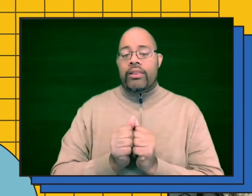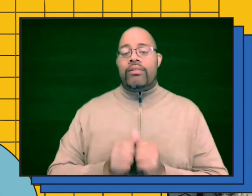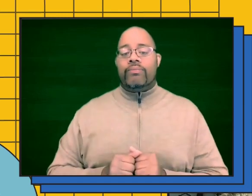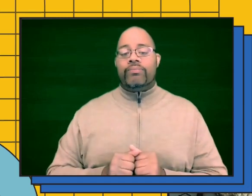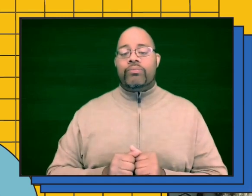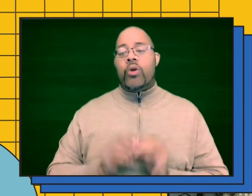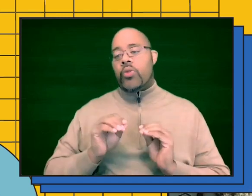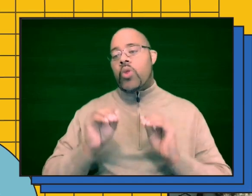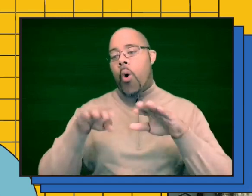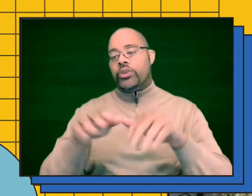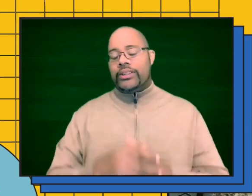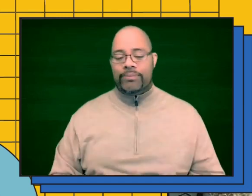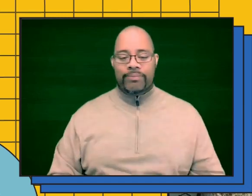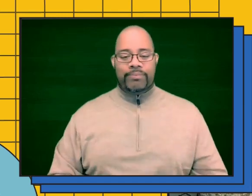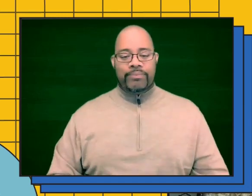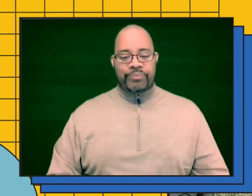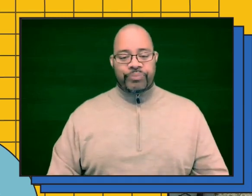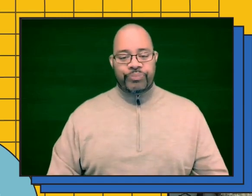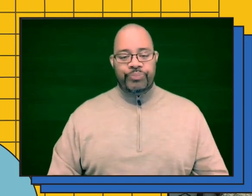relationship with the ocean.